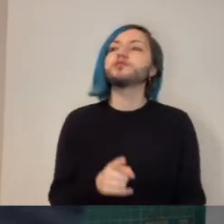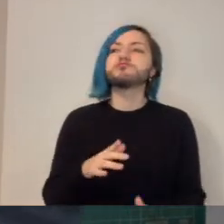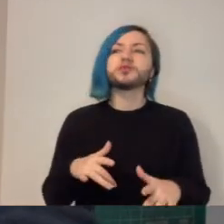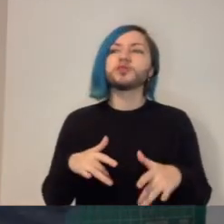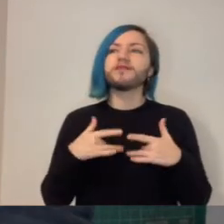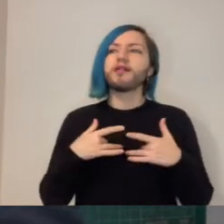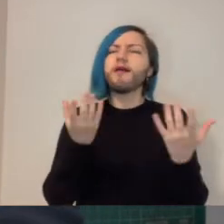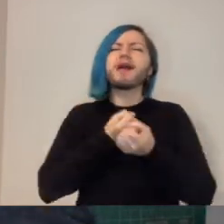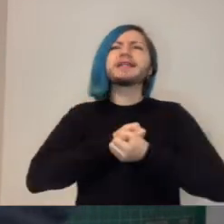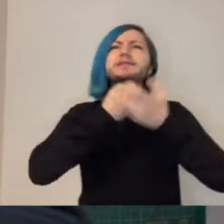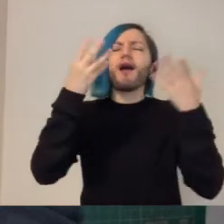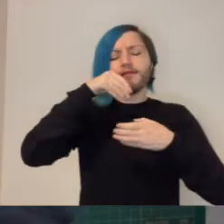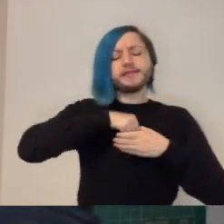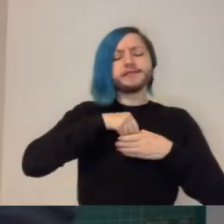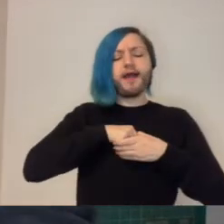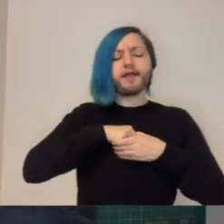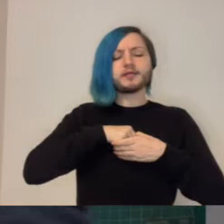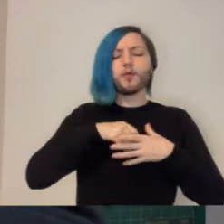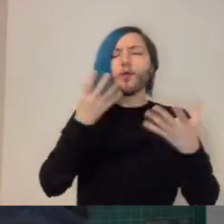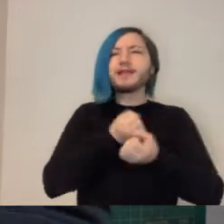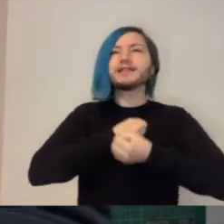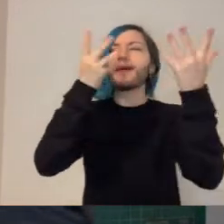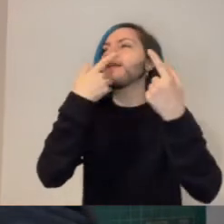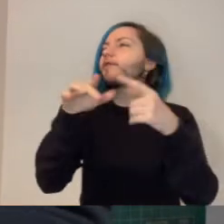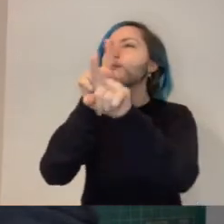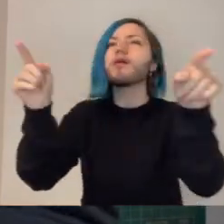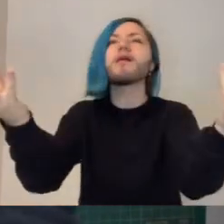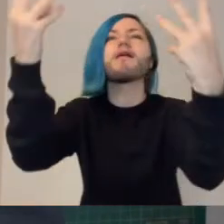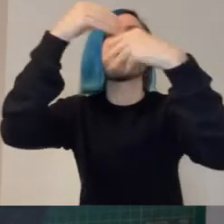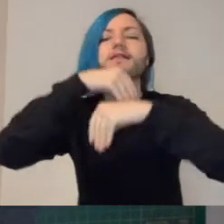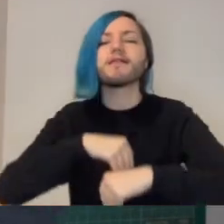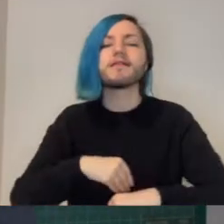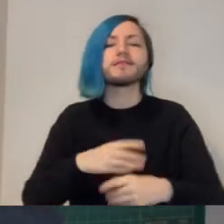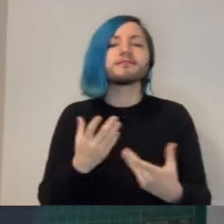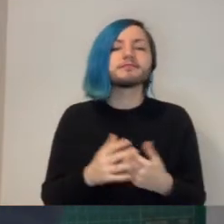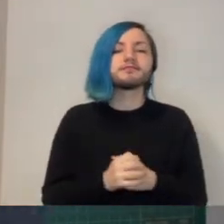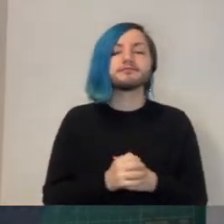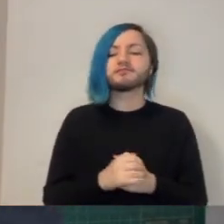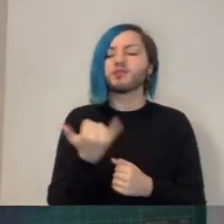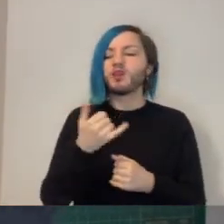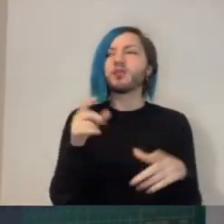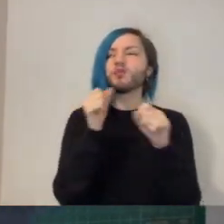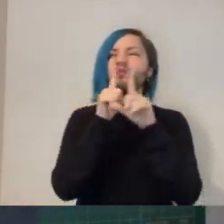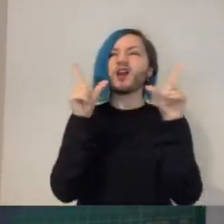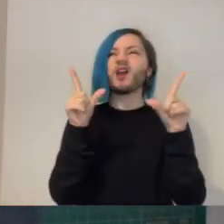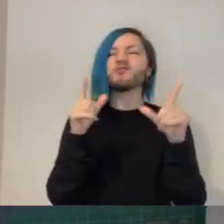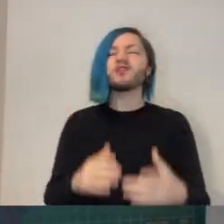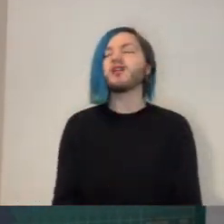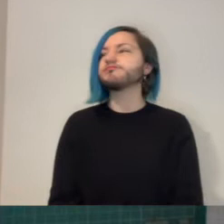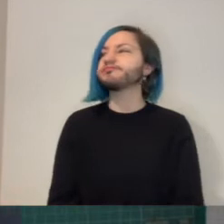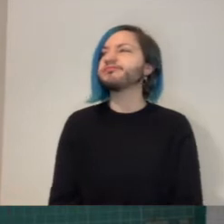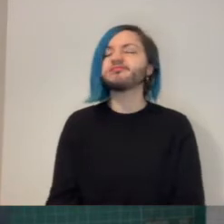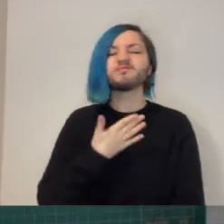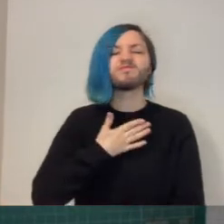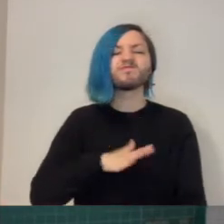whether you feel inspired inwardly, outwardly, you know, sometimes you may, you know, you get up and you want to